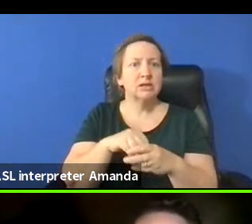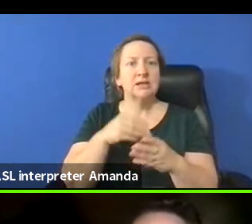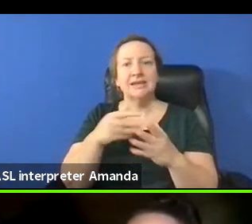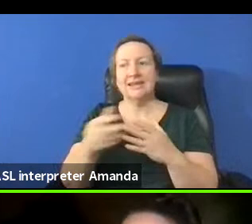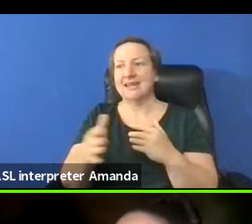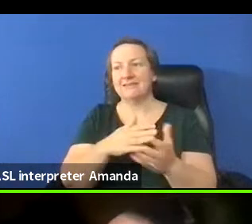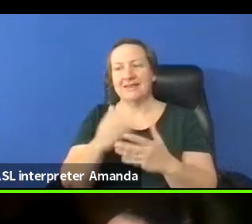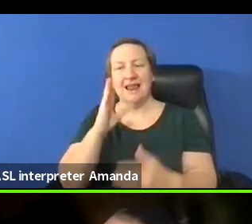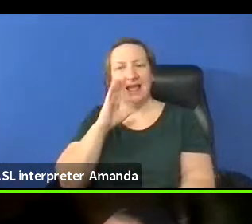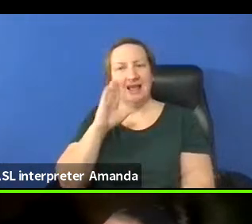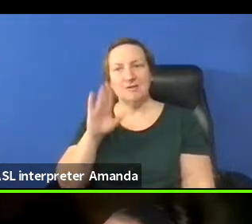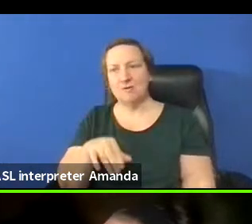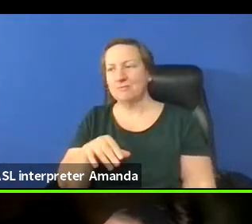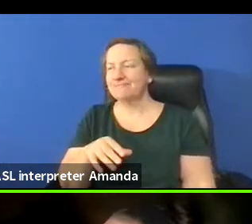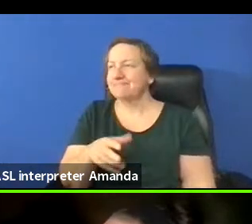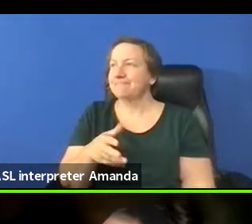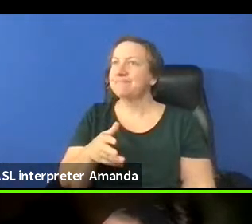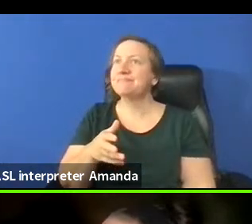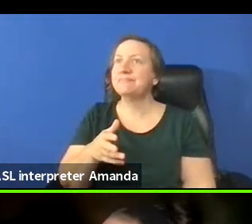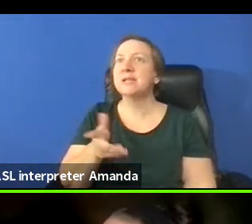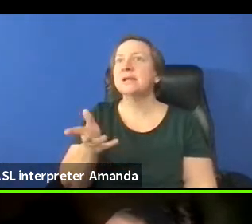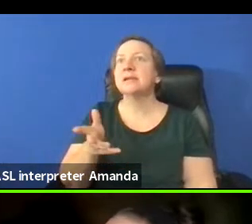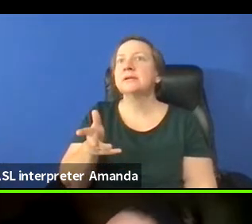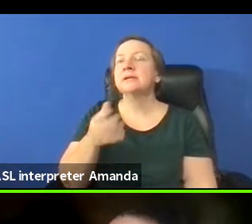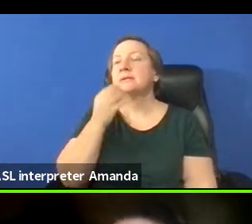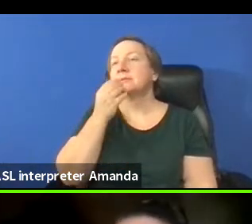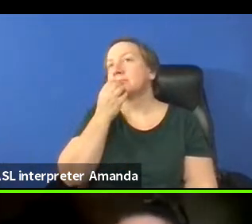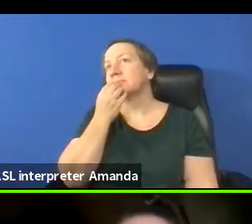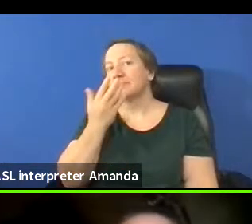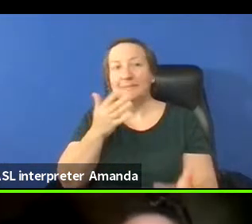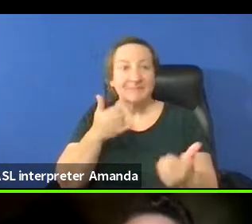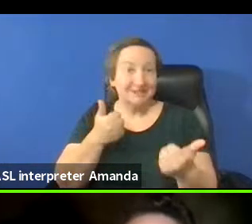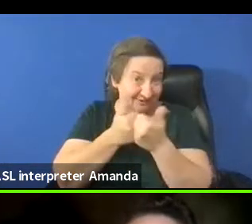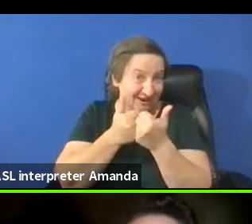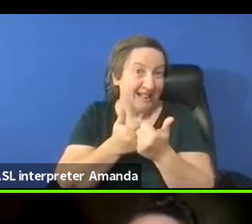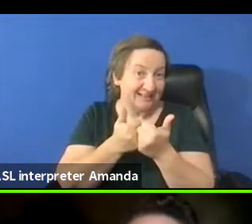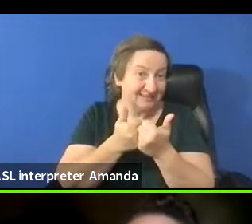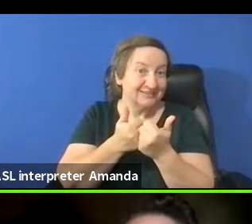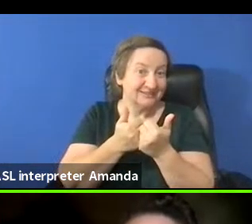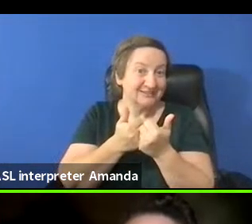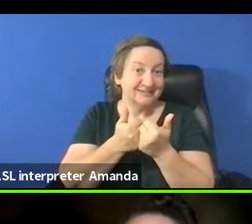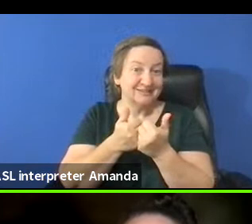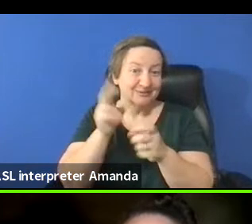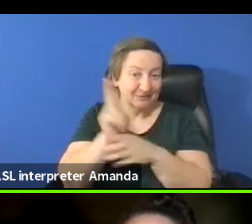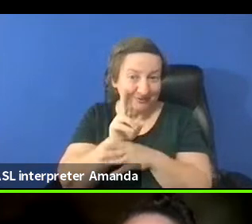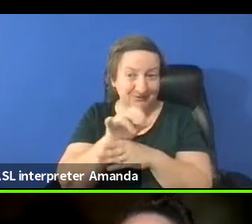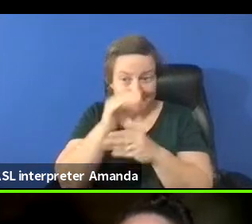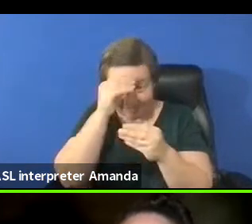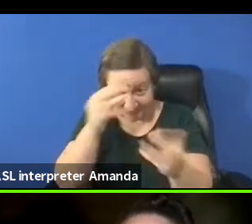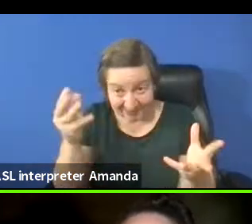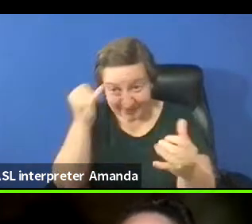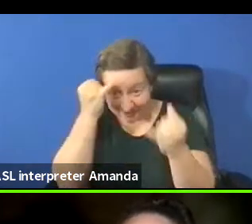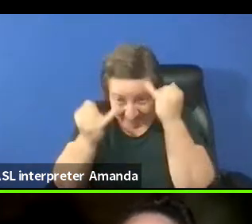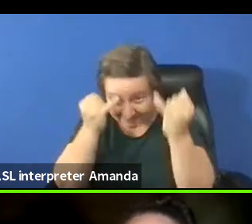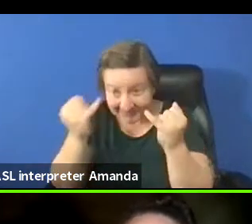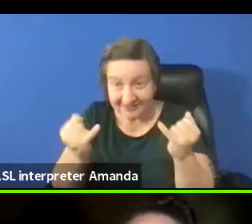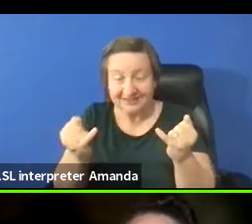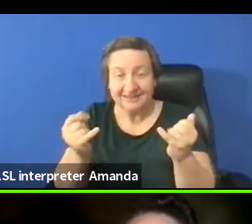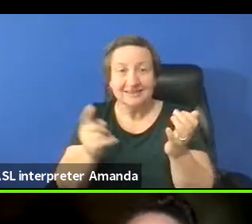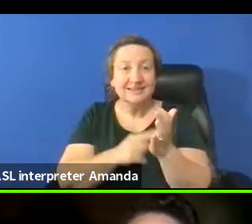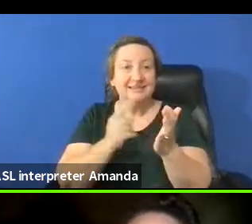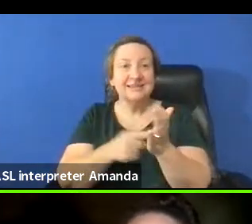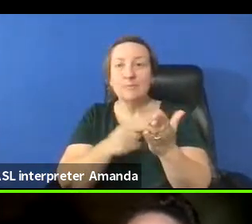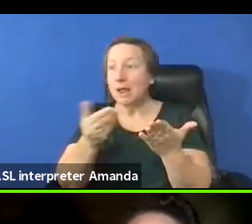I know it's very challenging, and at sometimes we're breaking